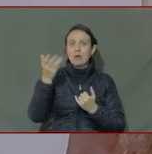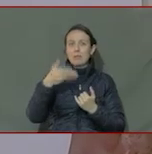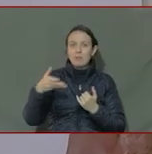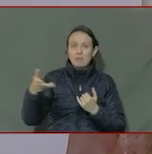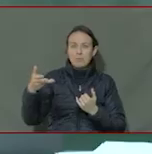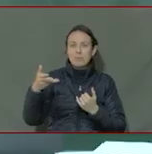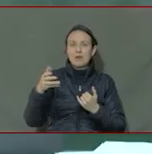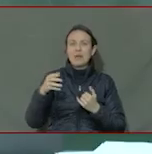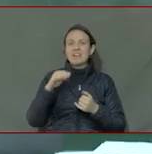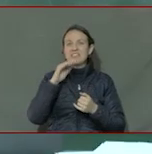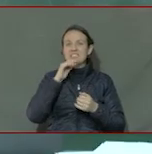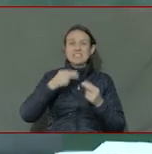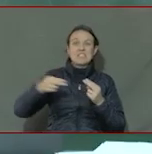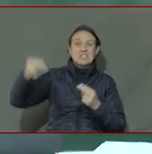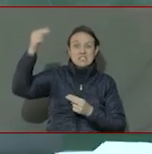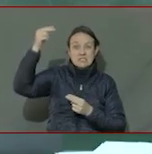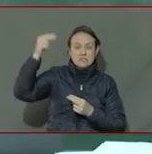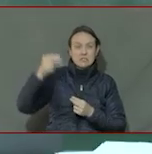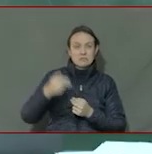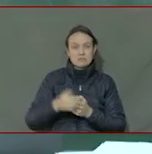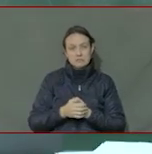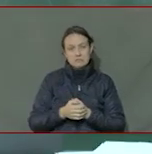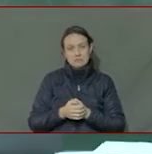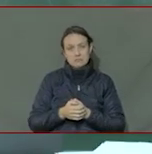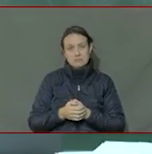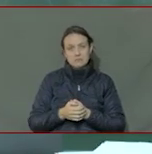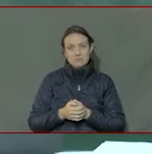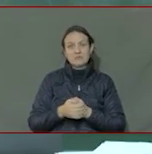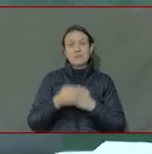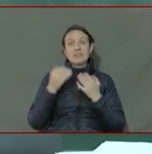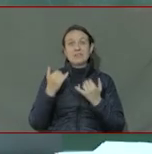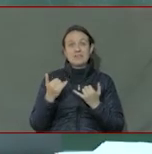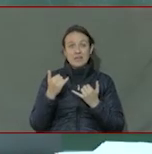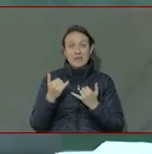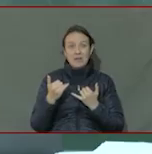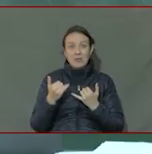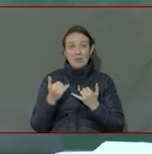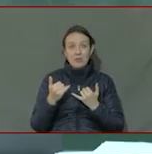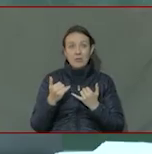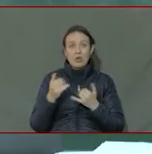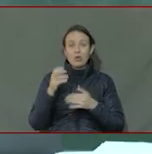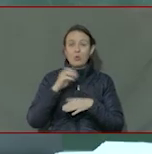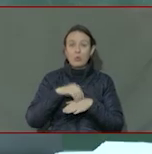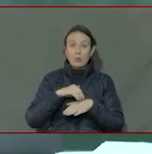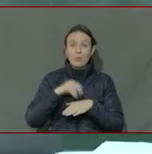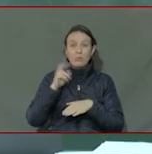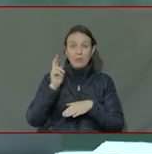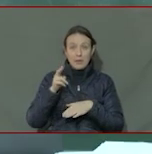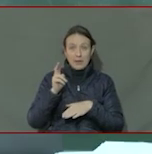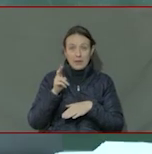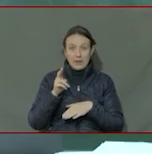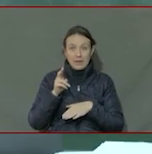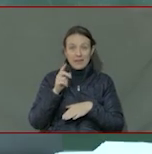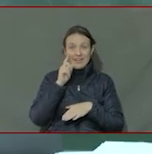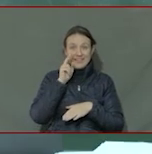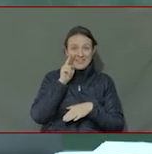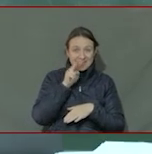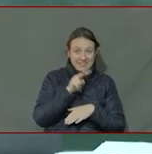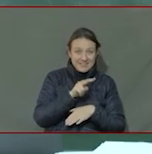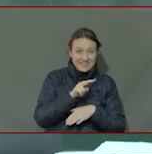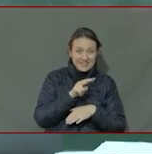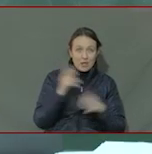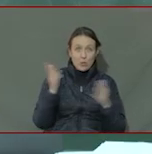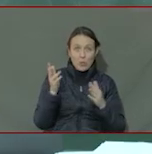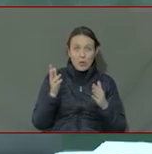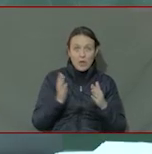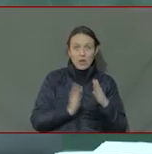hyperglycemic, which means too high. Person now has, please, write down, always look at the peaks and the